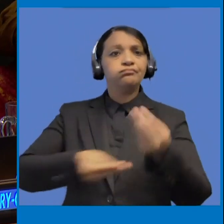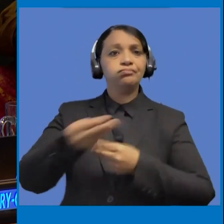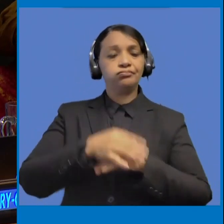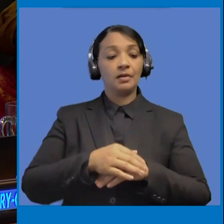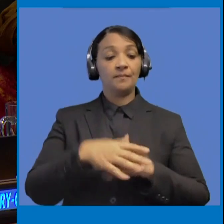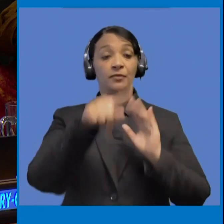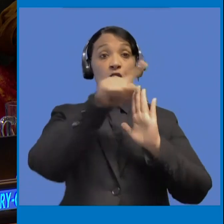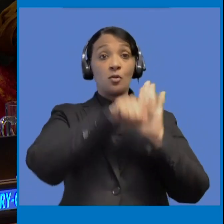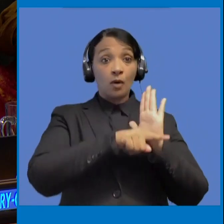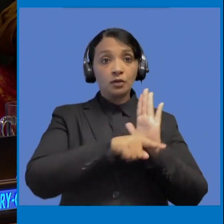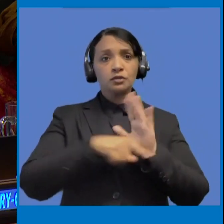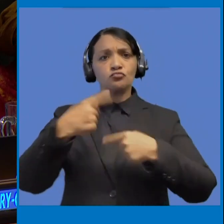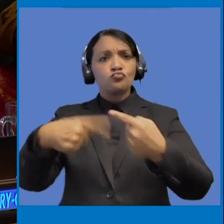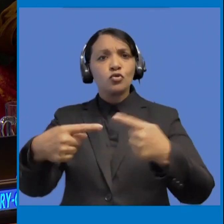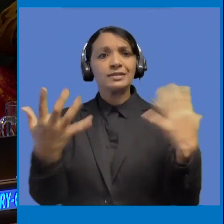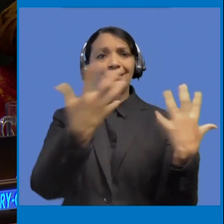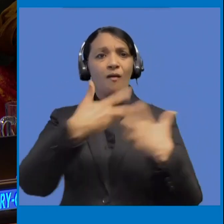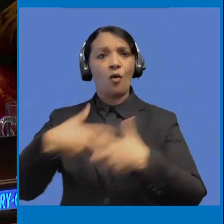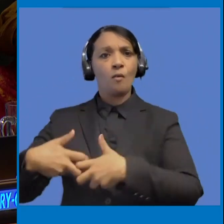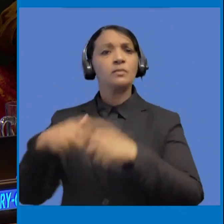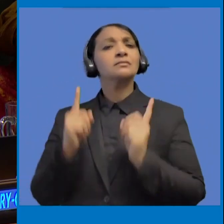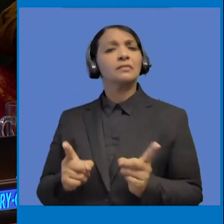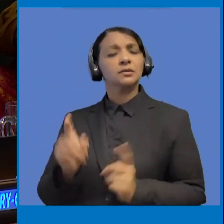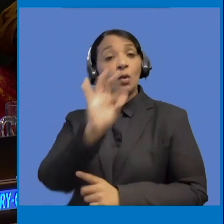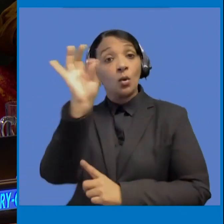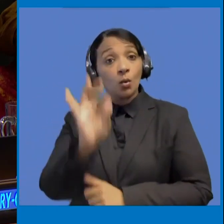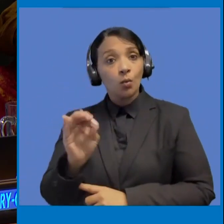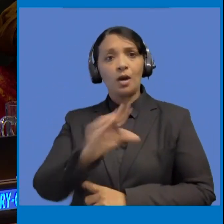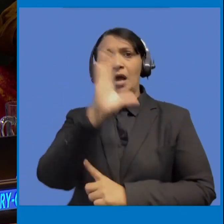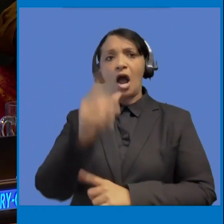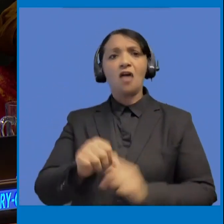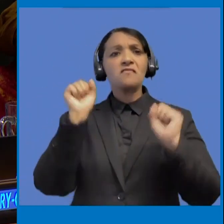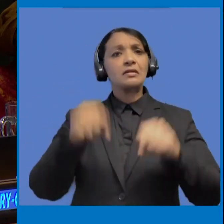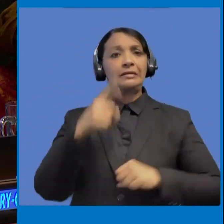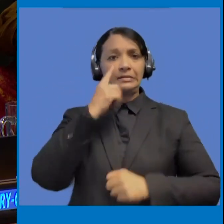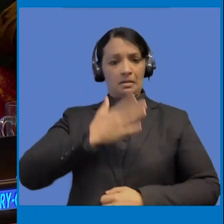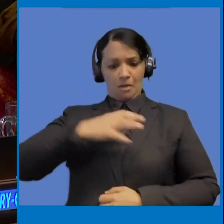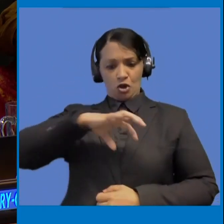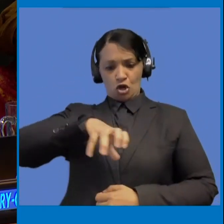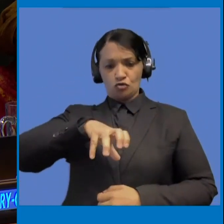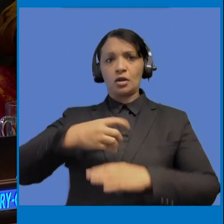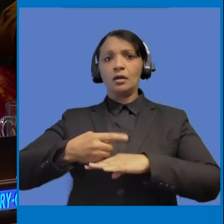procedures, enabling African countries to invest across borders.